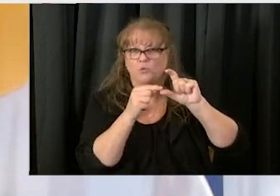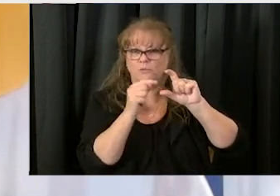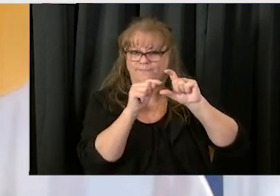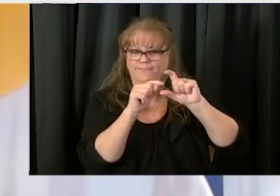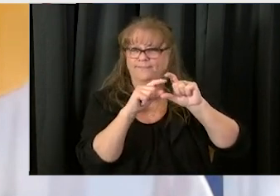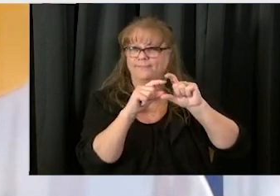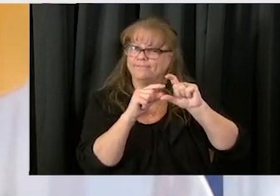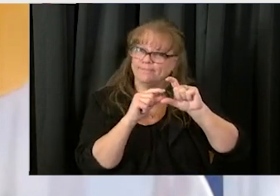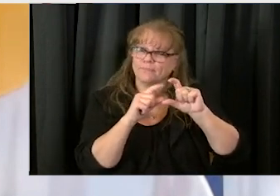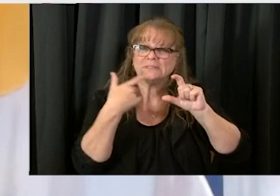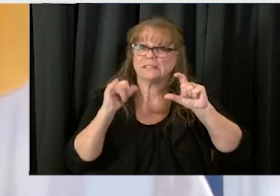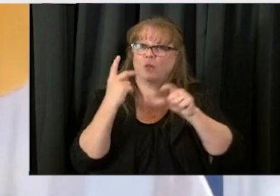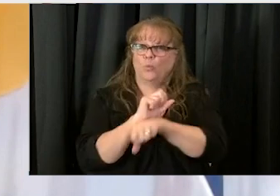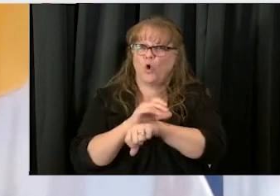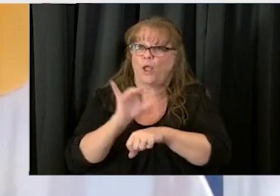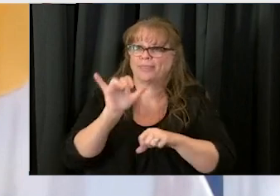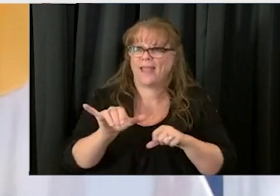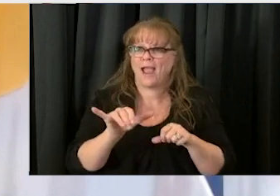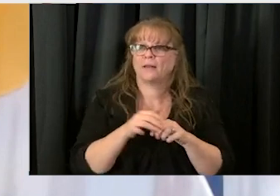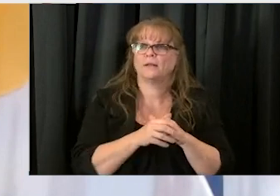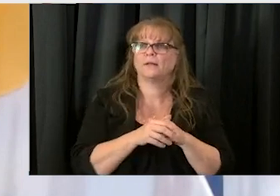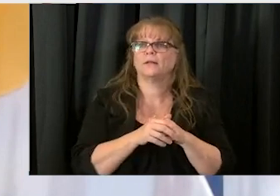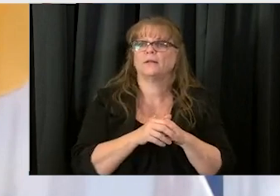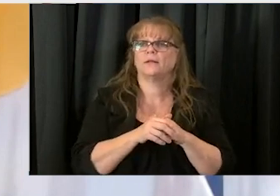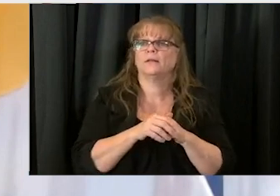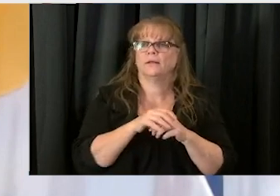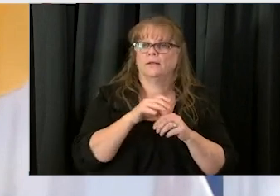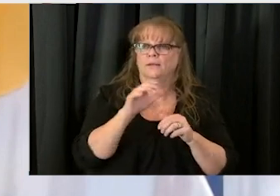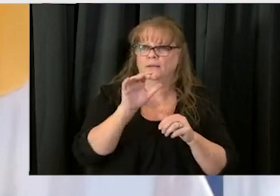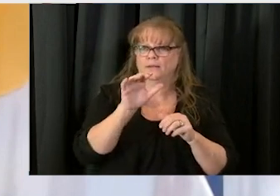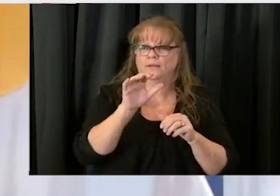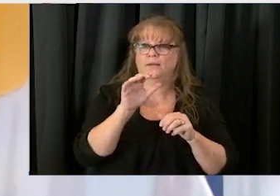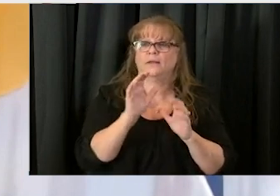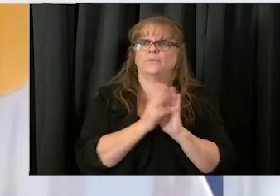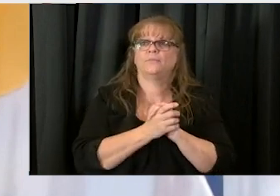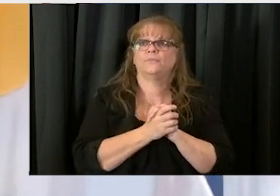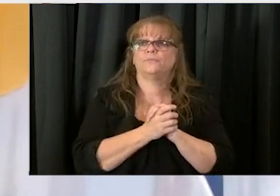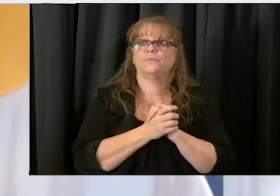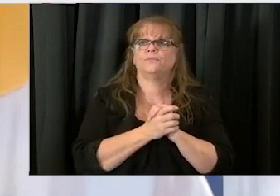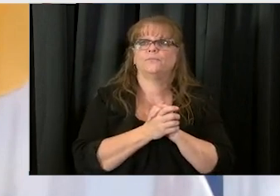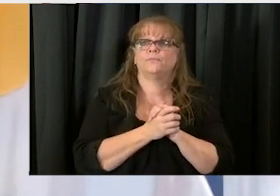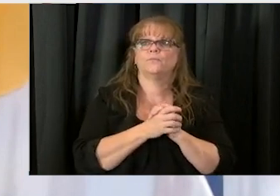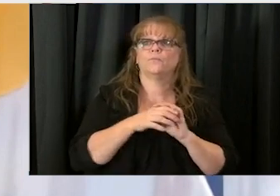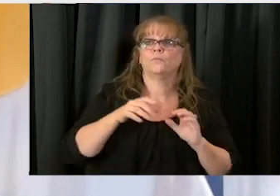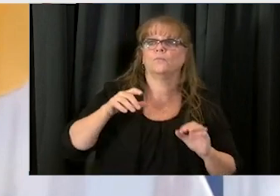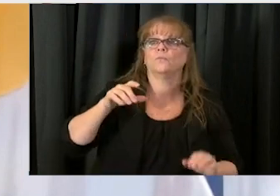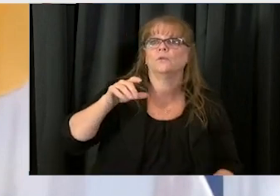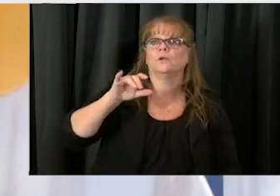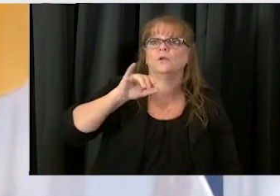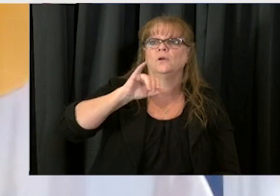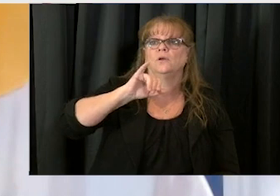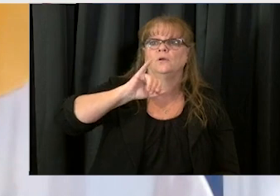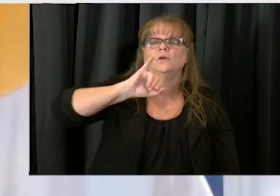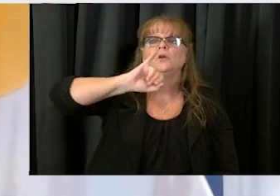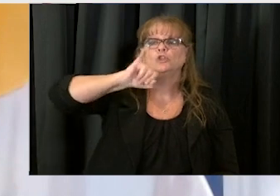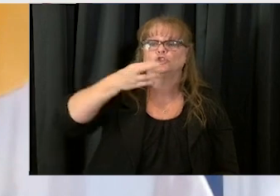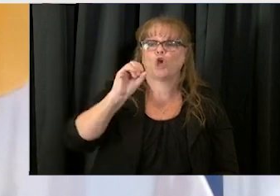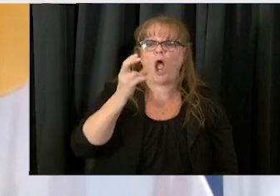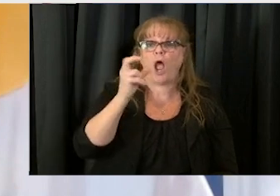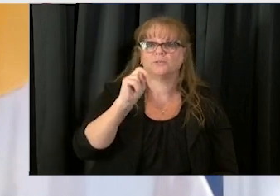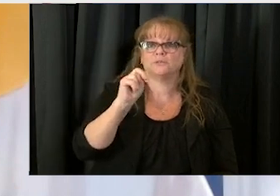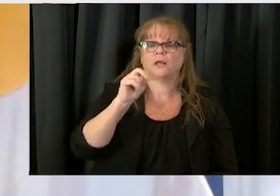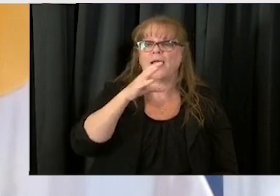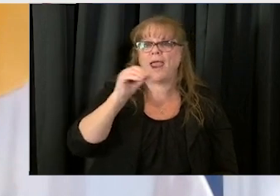other one that is looked at is the Johnson & Johnson and AstraZeneca vaccines, both in clinical trials. If supplies come